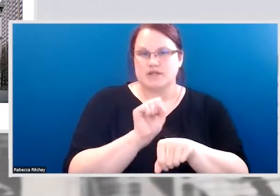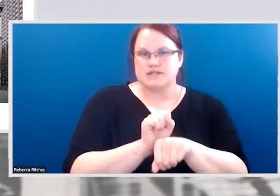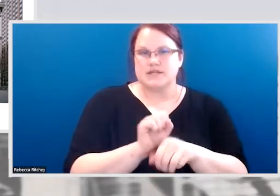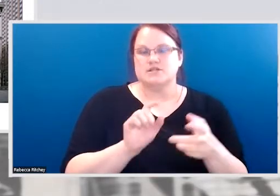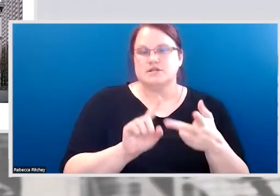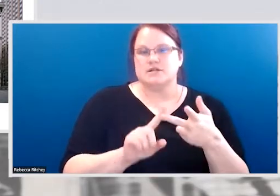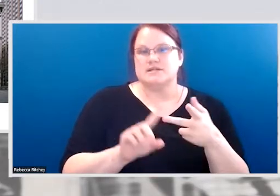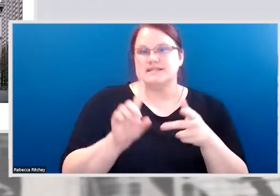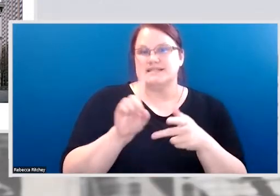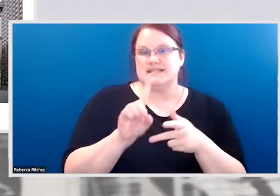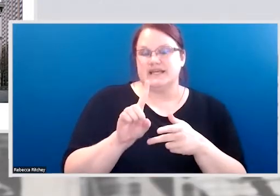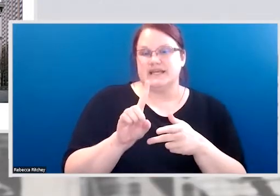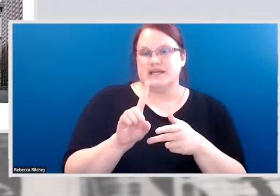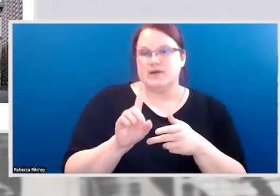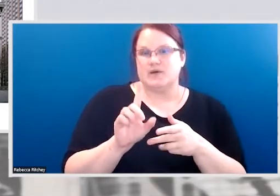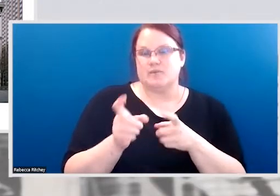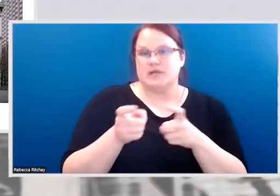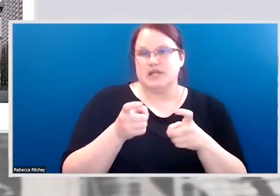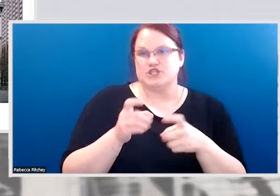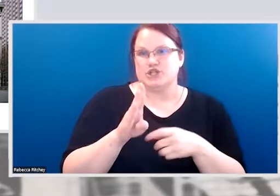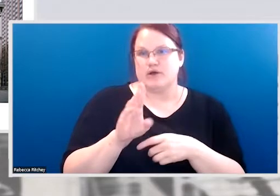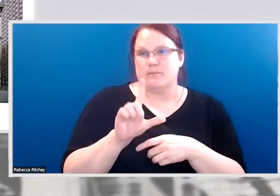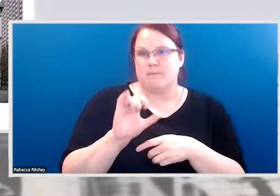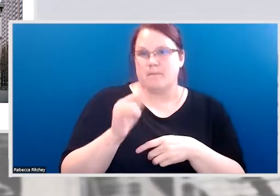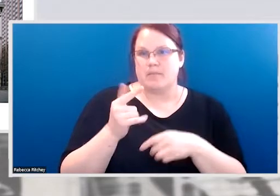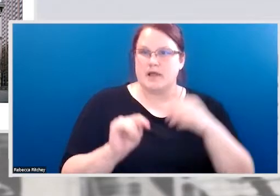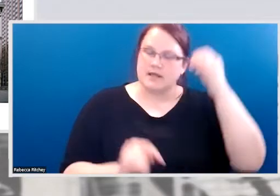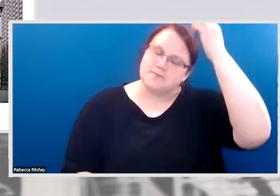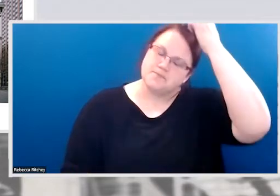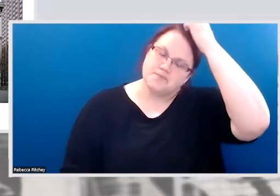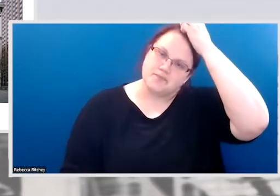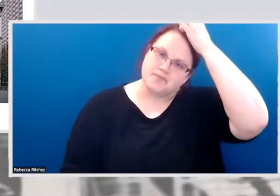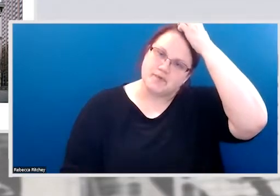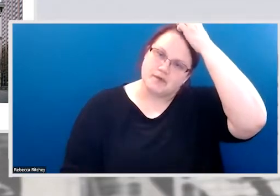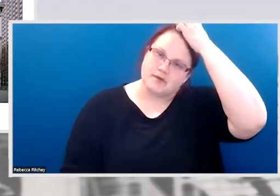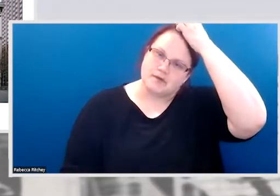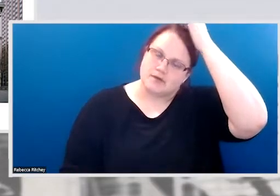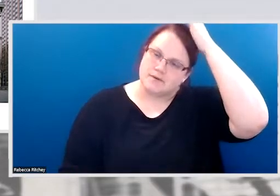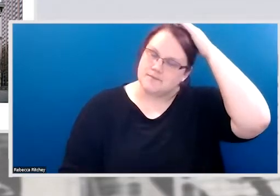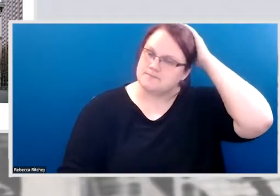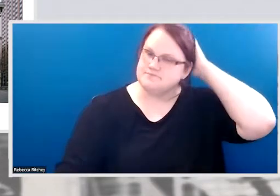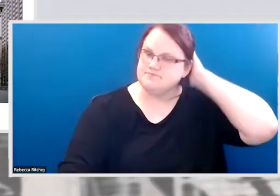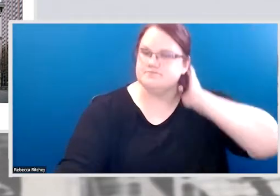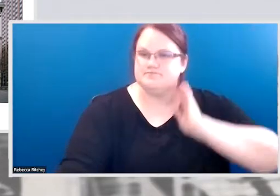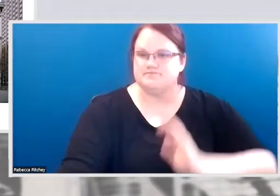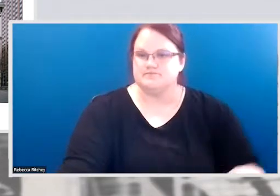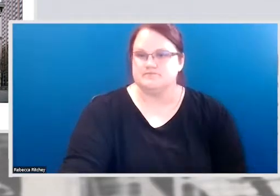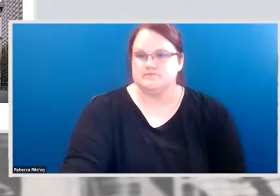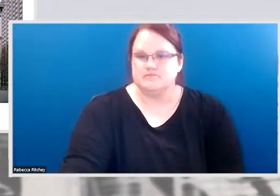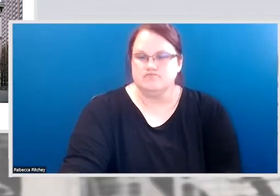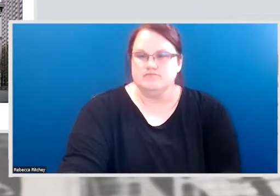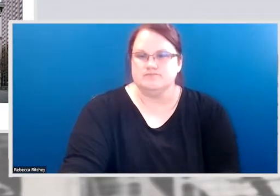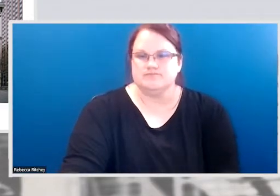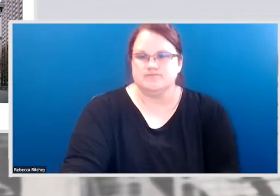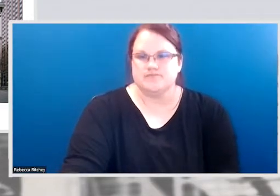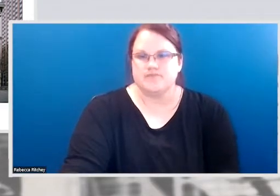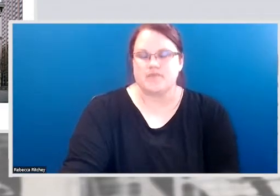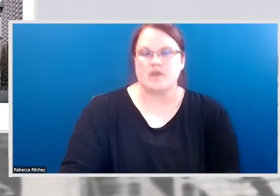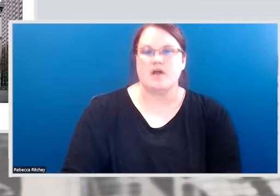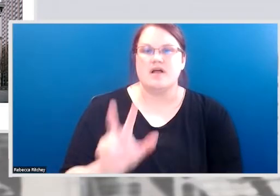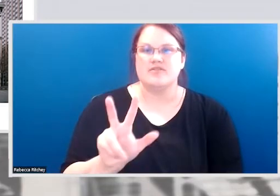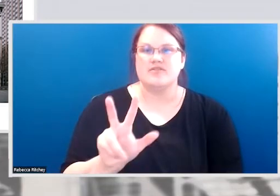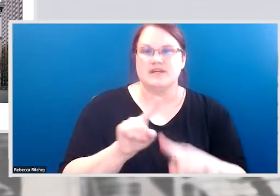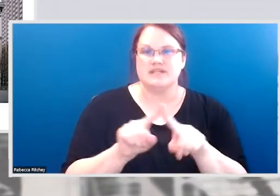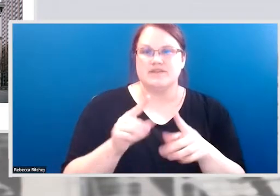blight. So you got 4 options. There's going to be 3. So hopefully you can go 3 for 3. We had some